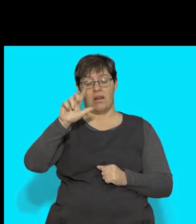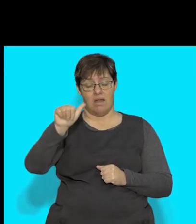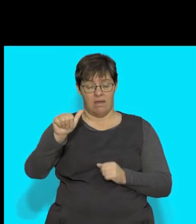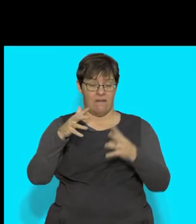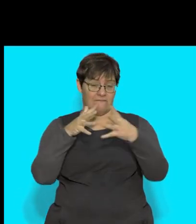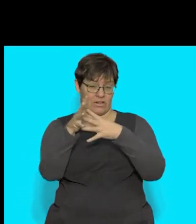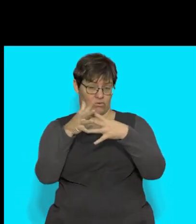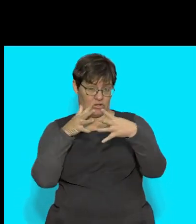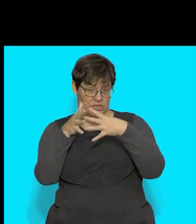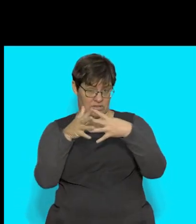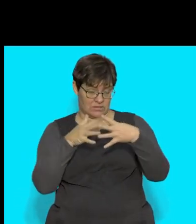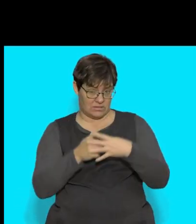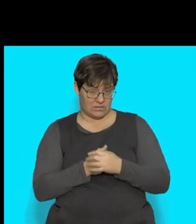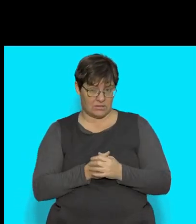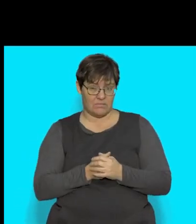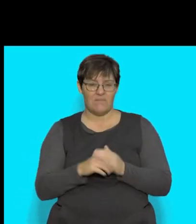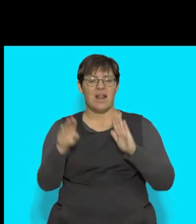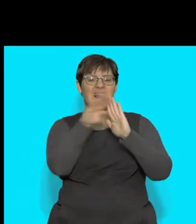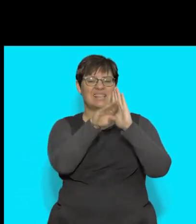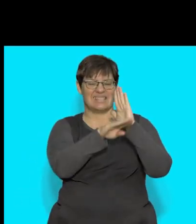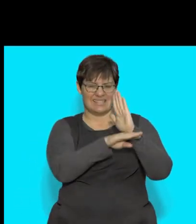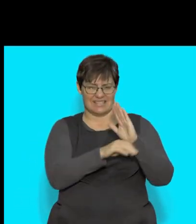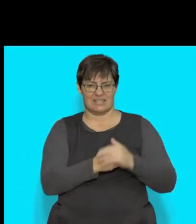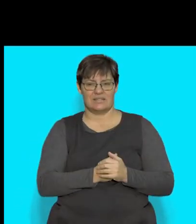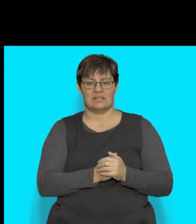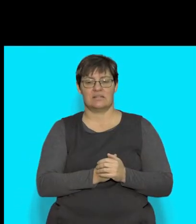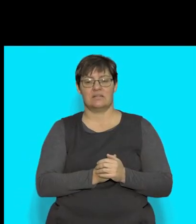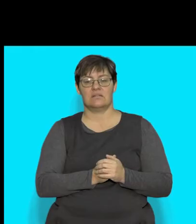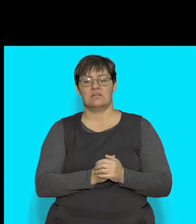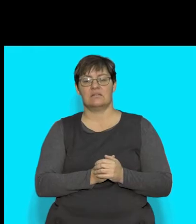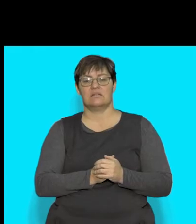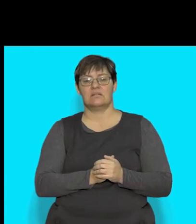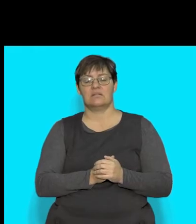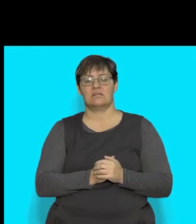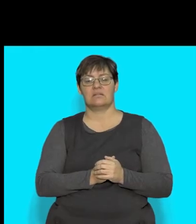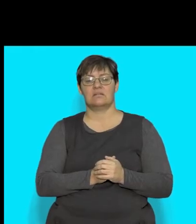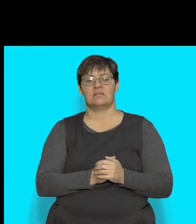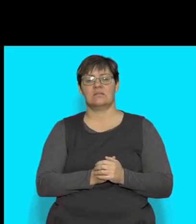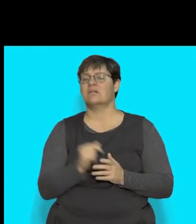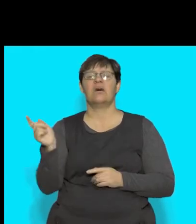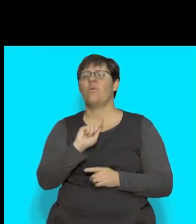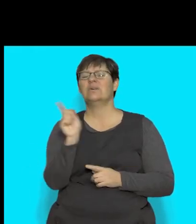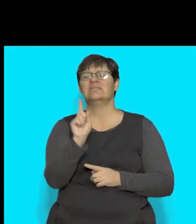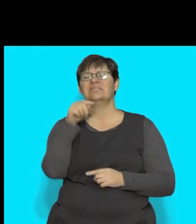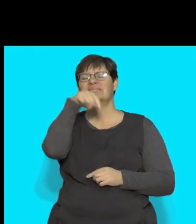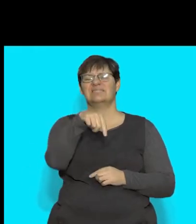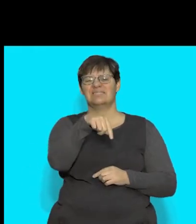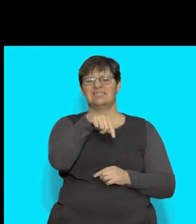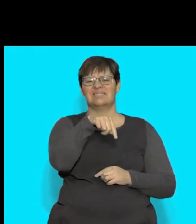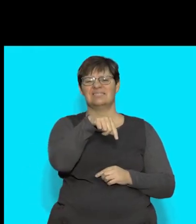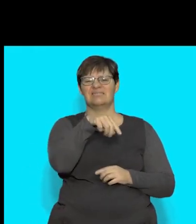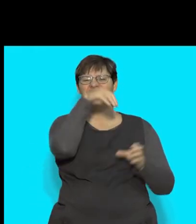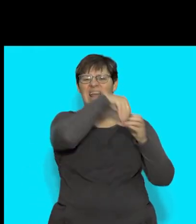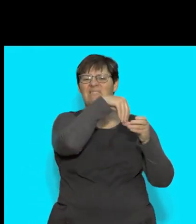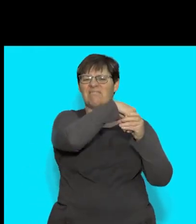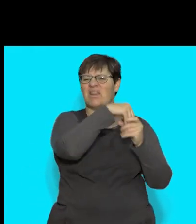be glomerular filtration. All right, now if we had a list, I'm going to list them all